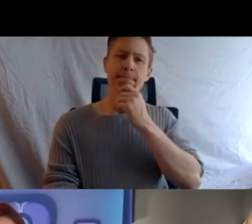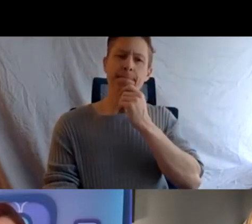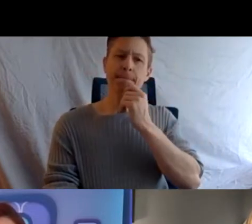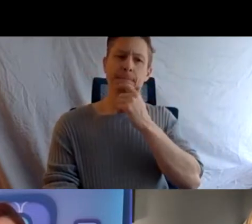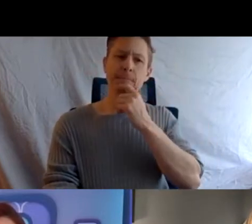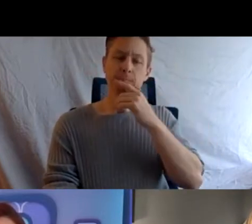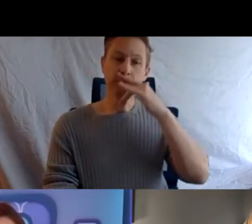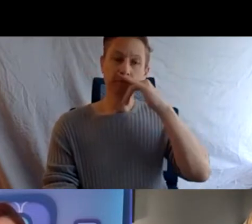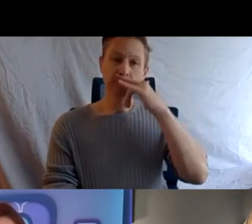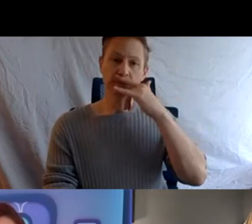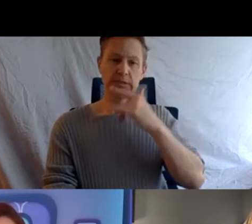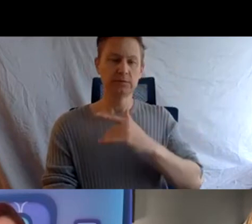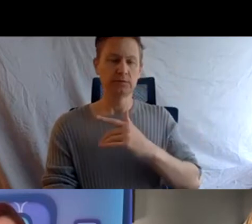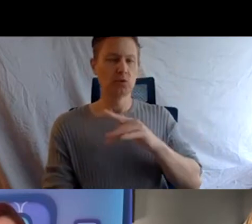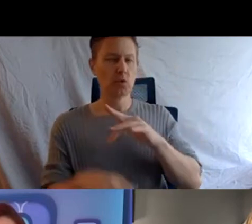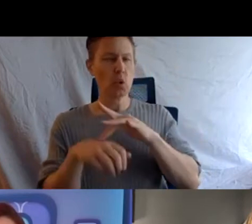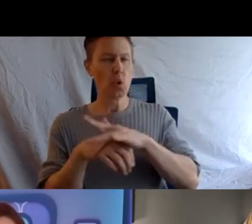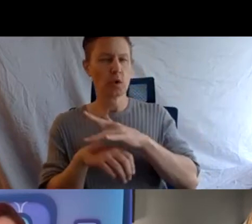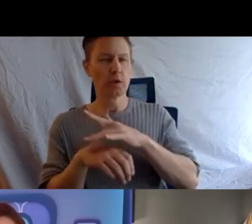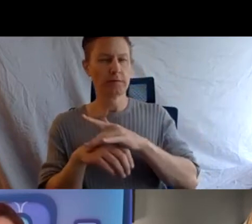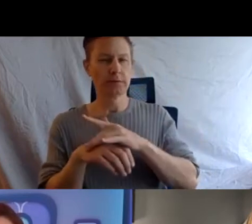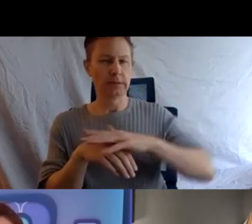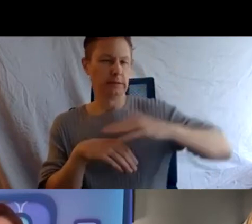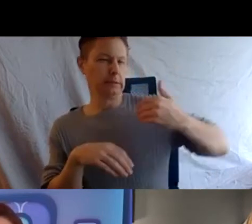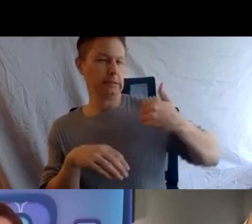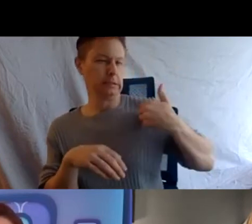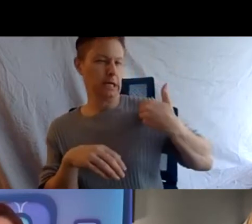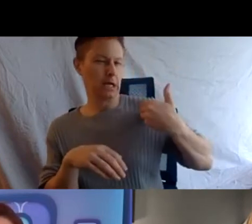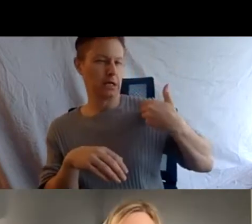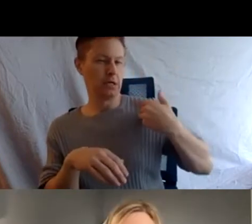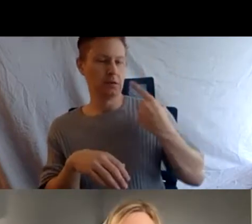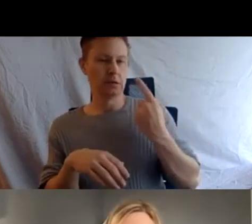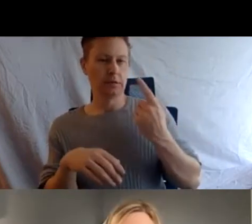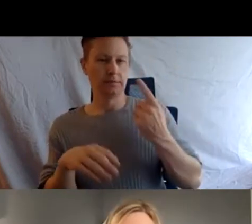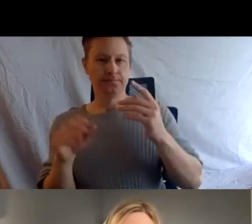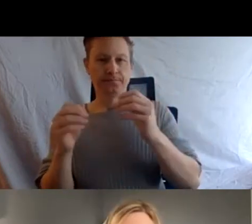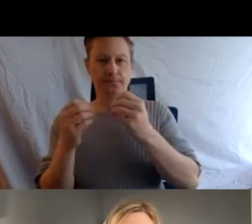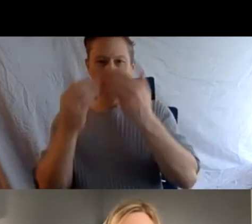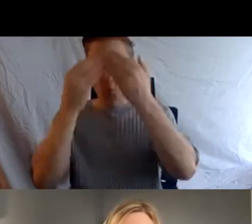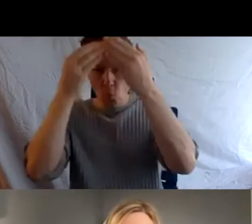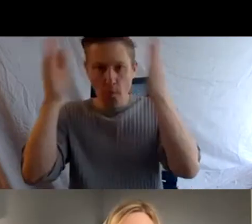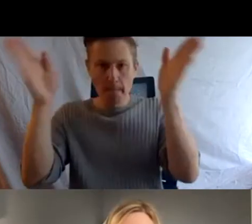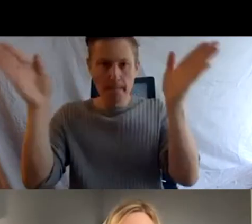kids at an early age are sort of open books, right?